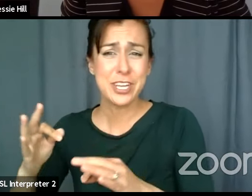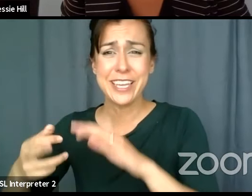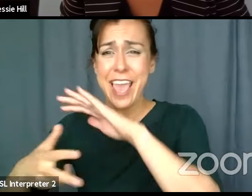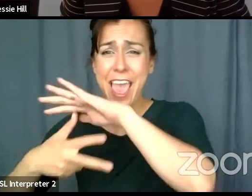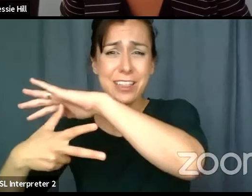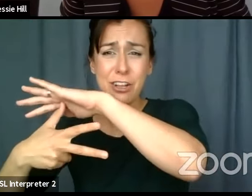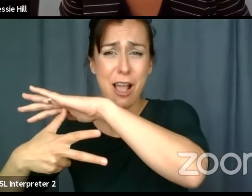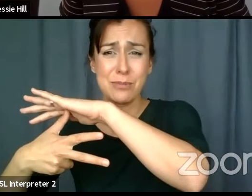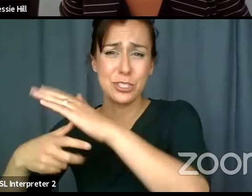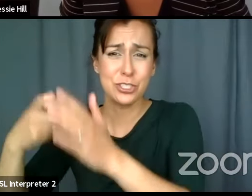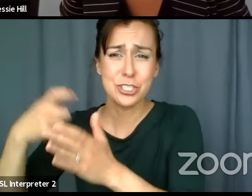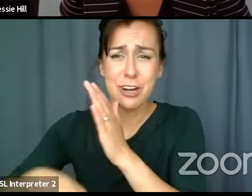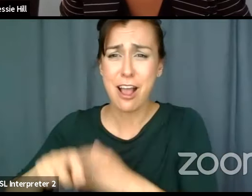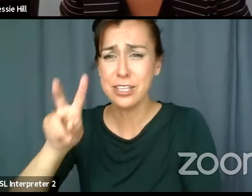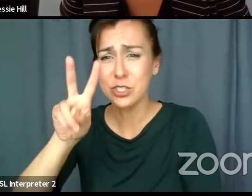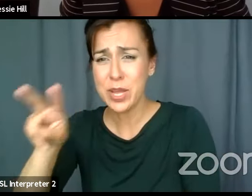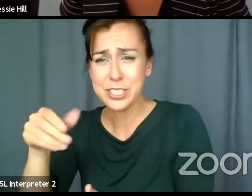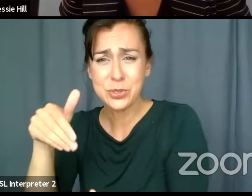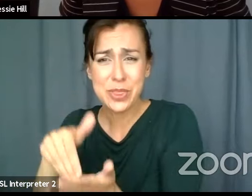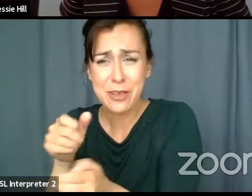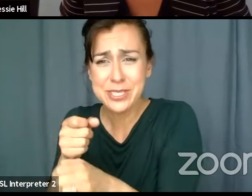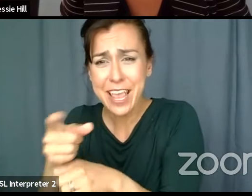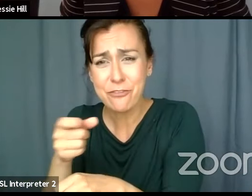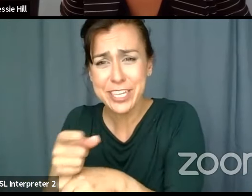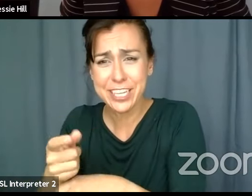$20,000 a year to maintain.